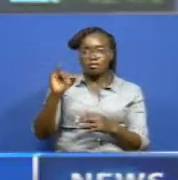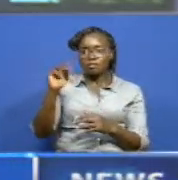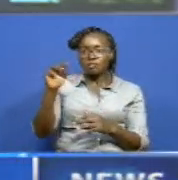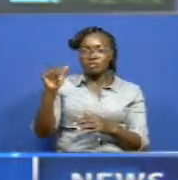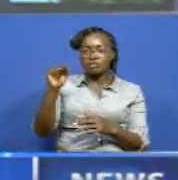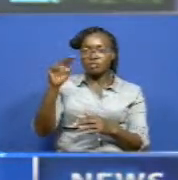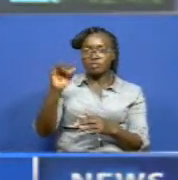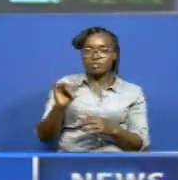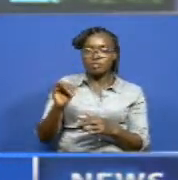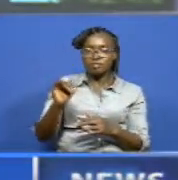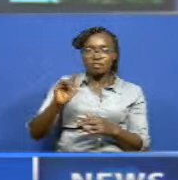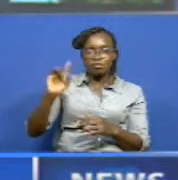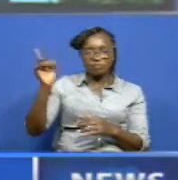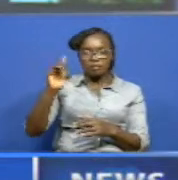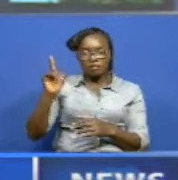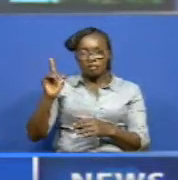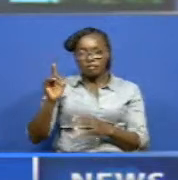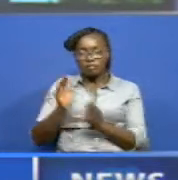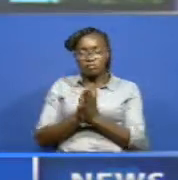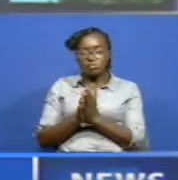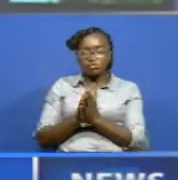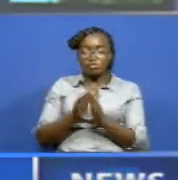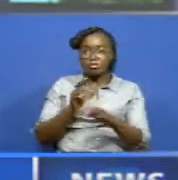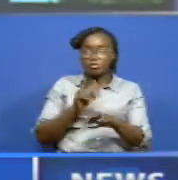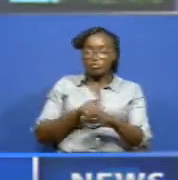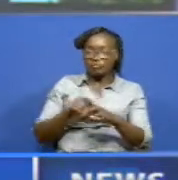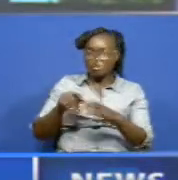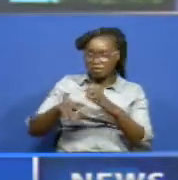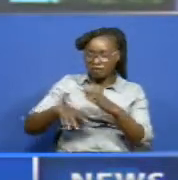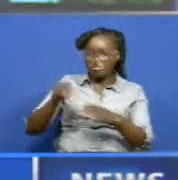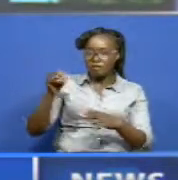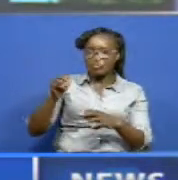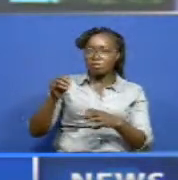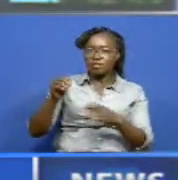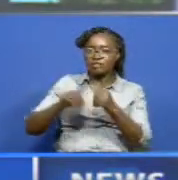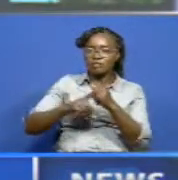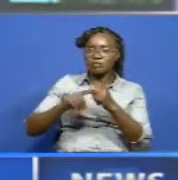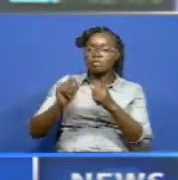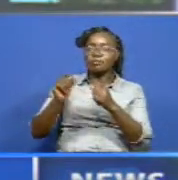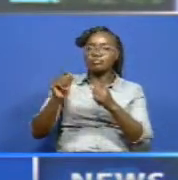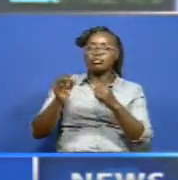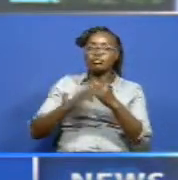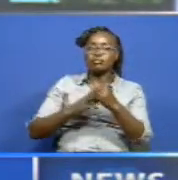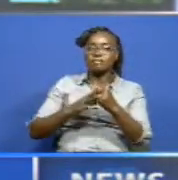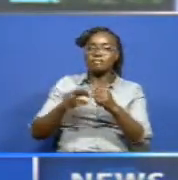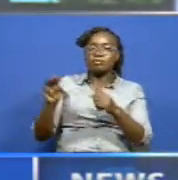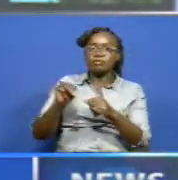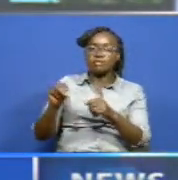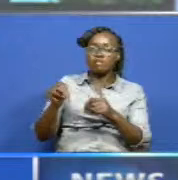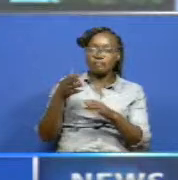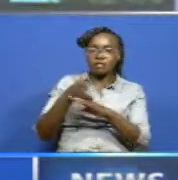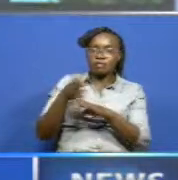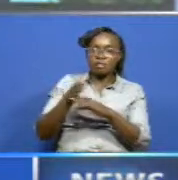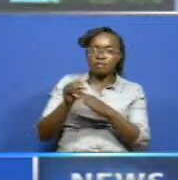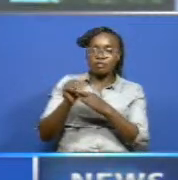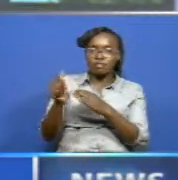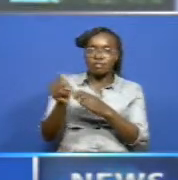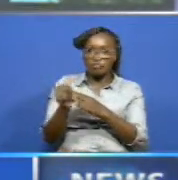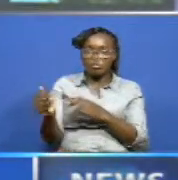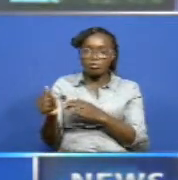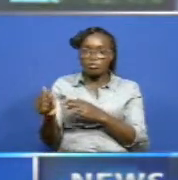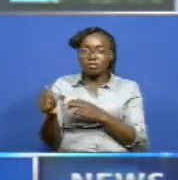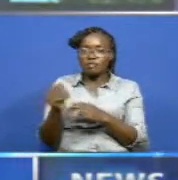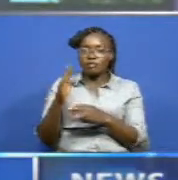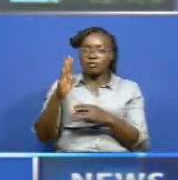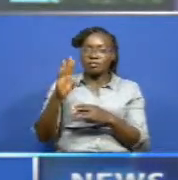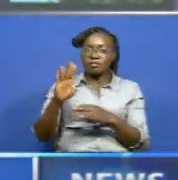at Makazi Apartments, the detectives discovered 6.8 million fake US dollars,